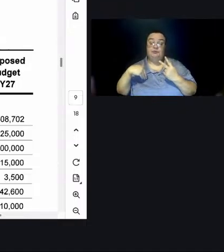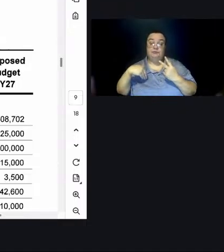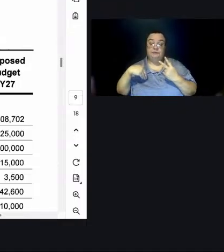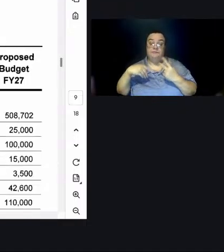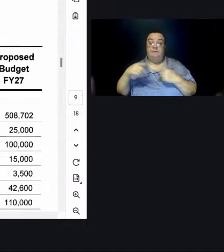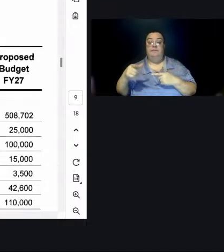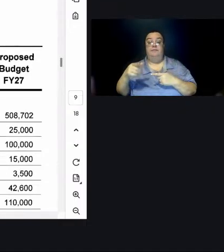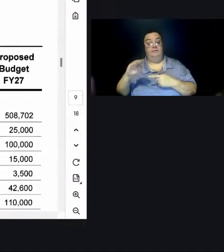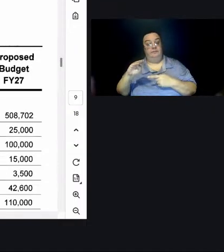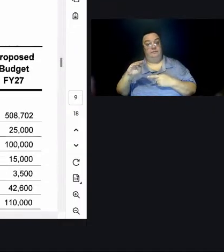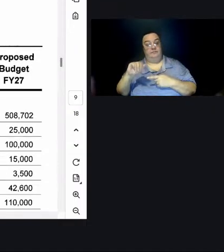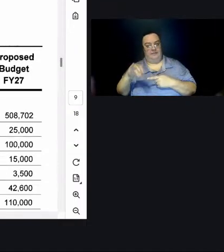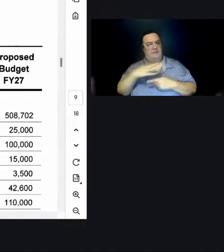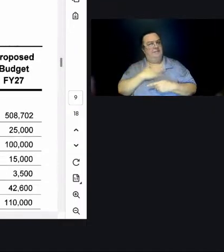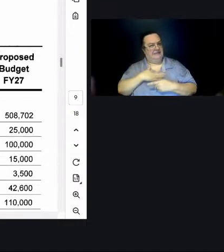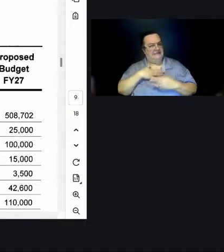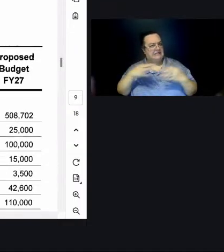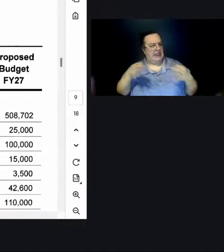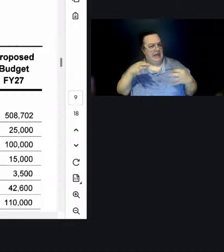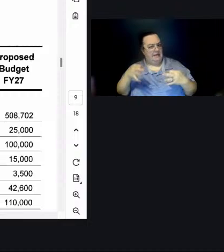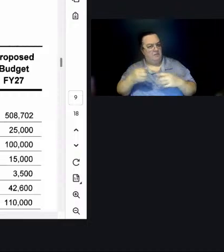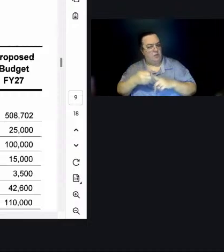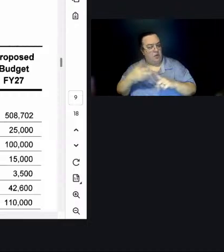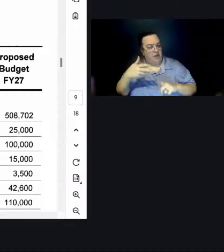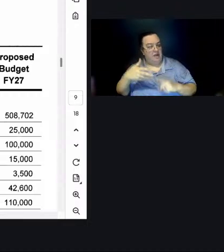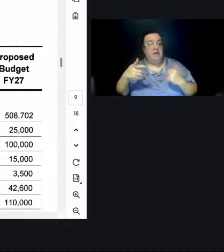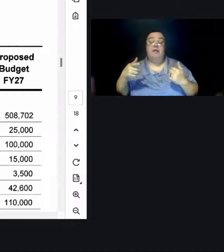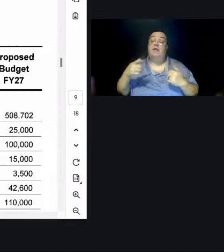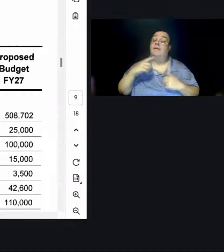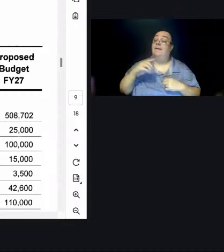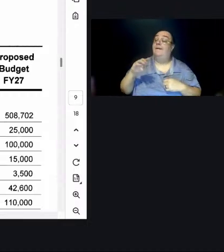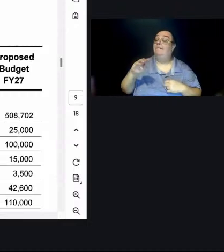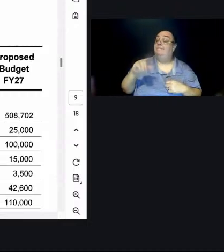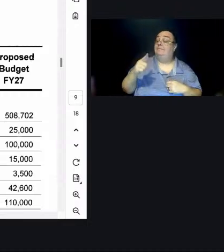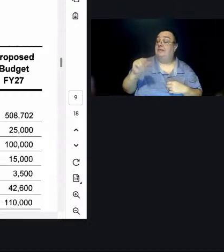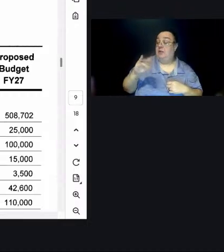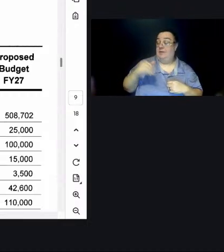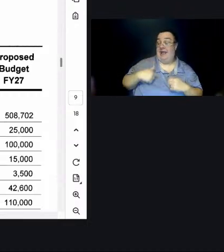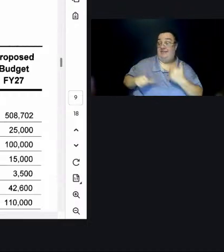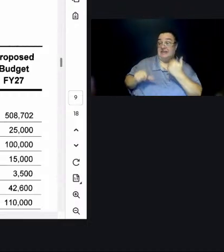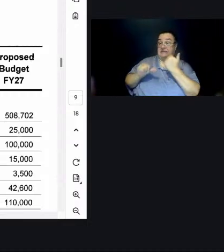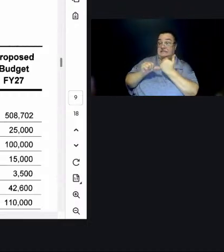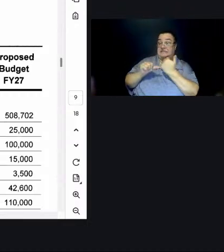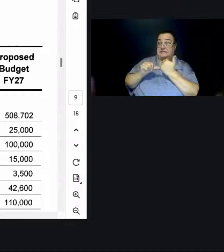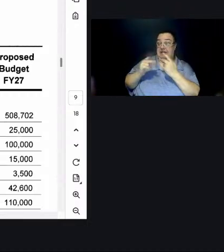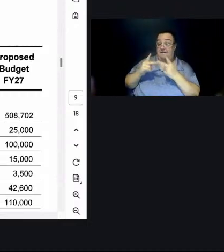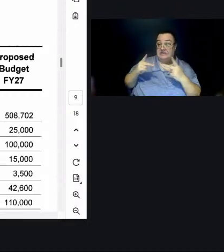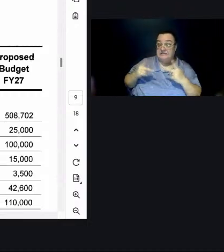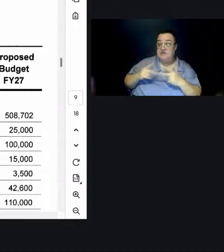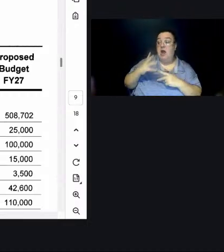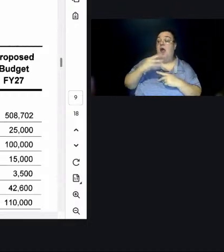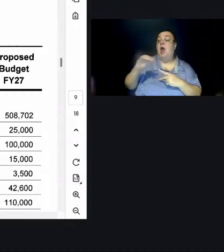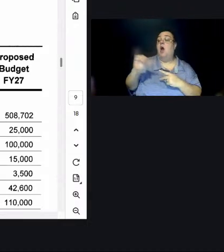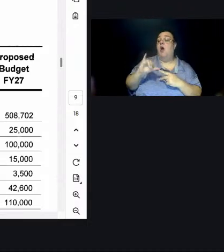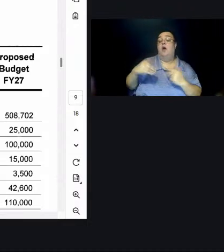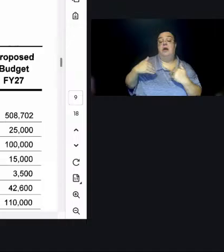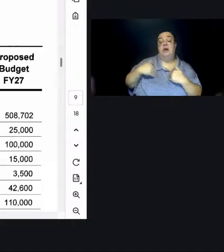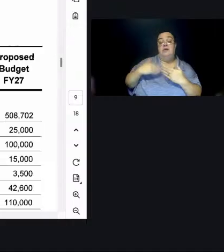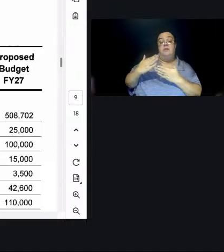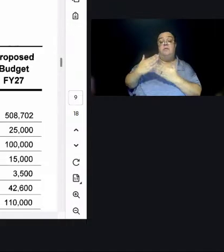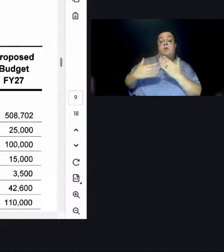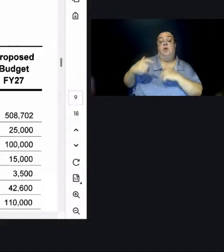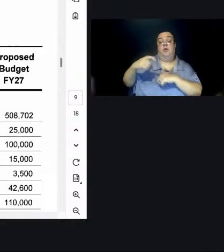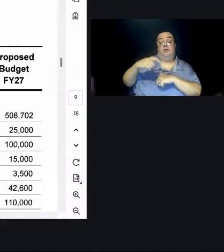Please elaborate. I have the assistant position. Right. And I also have the part-time